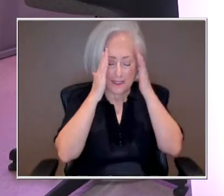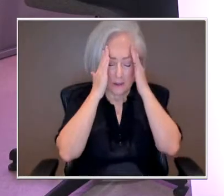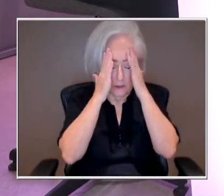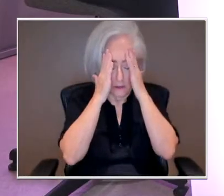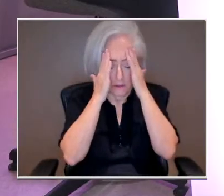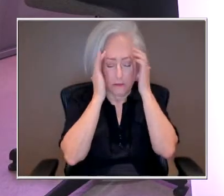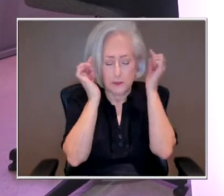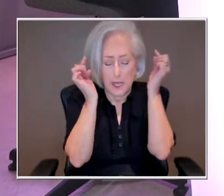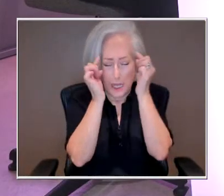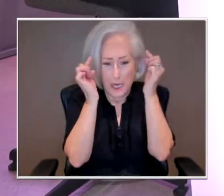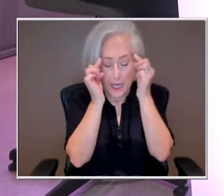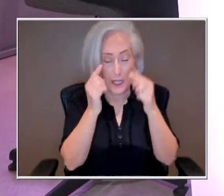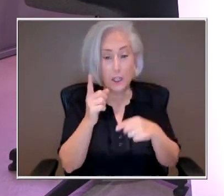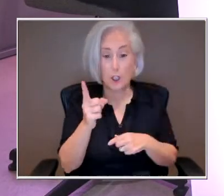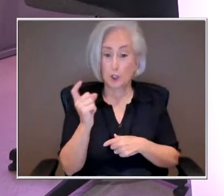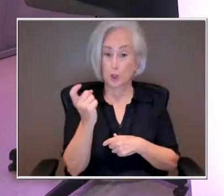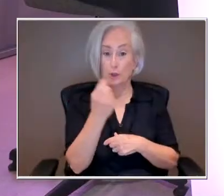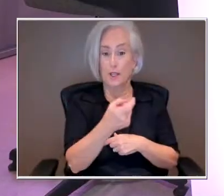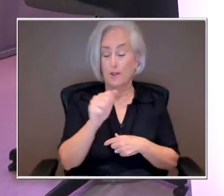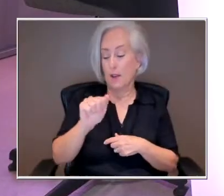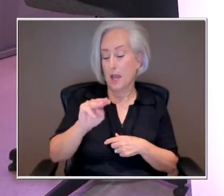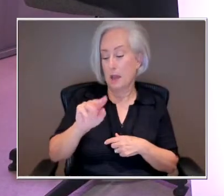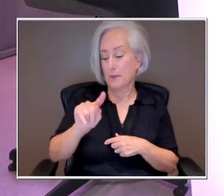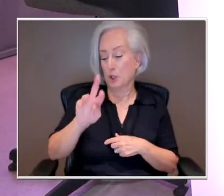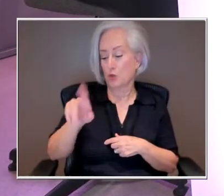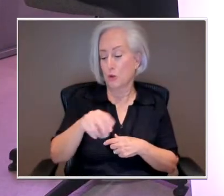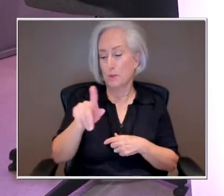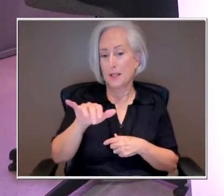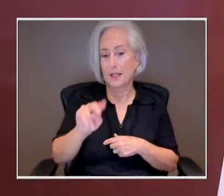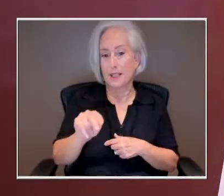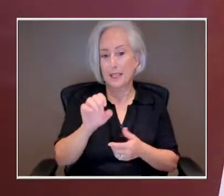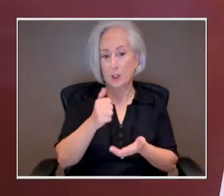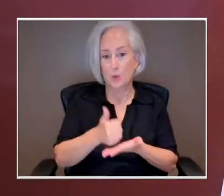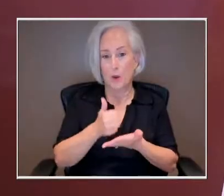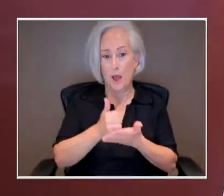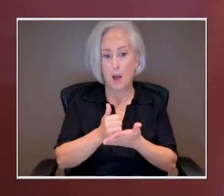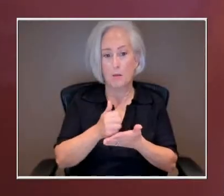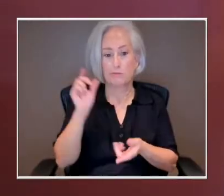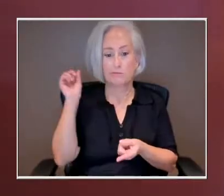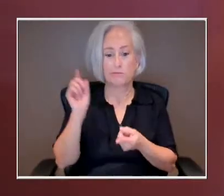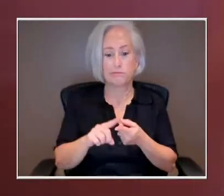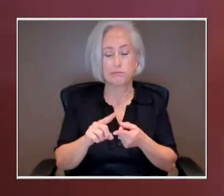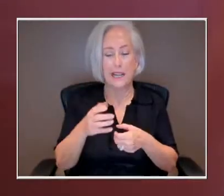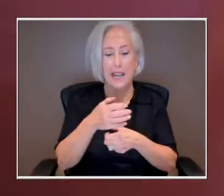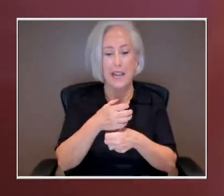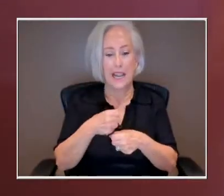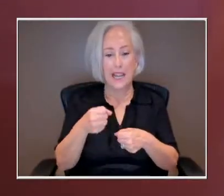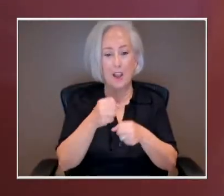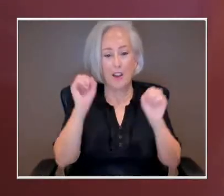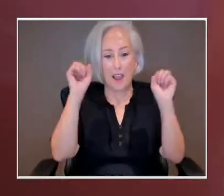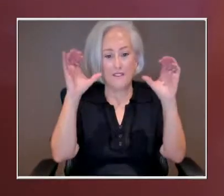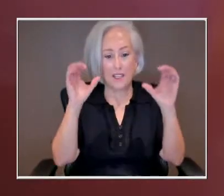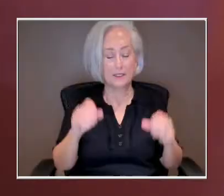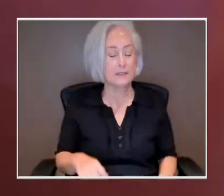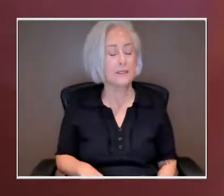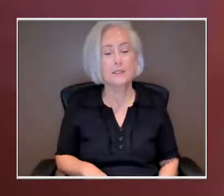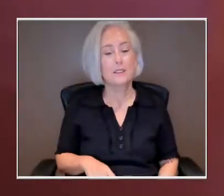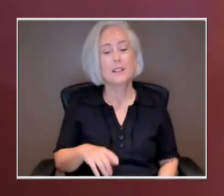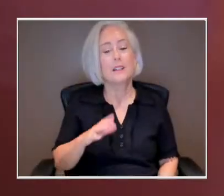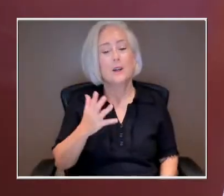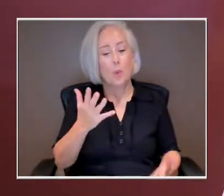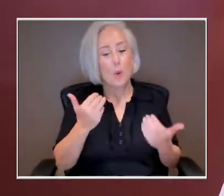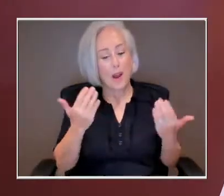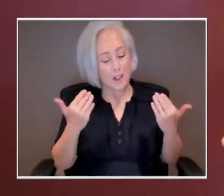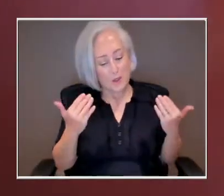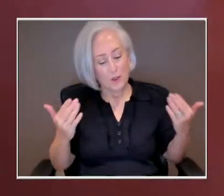ever prescribe amitriptyline to help patients get off the caffeine? So I tell patients that we want you to live your life. We want